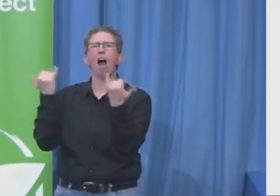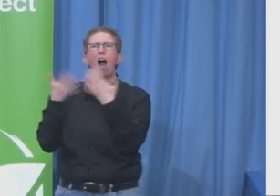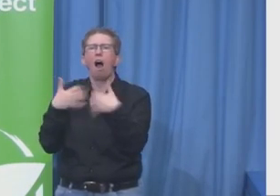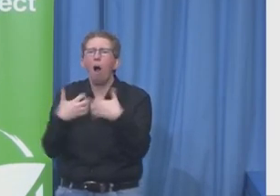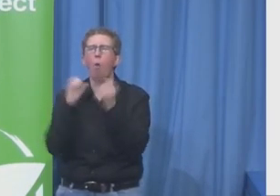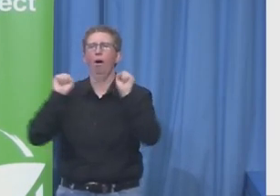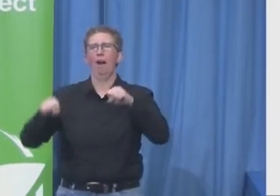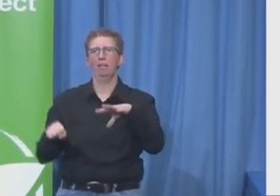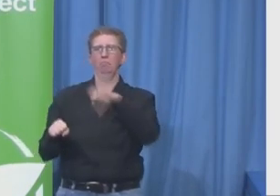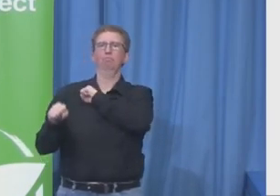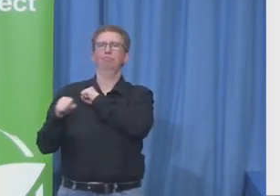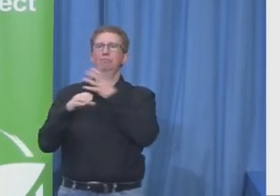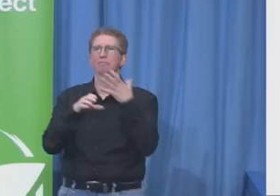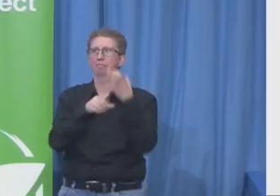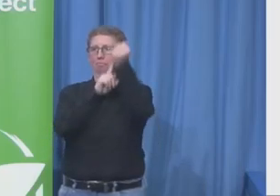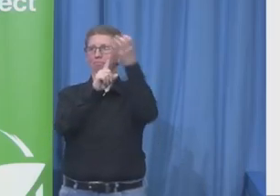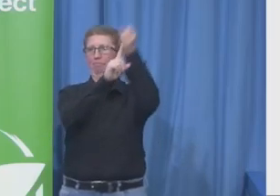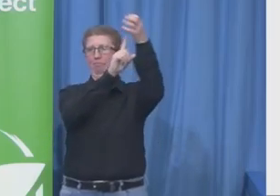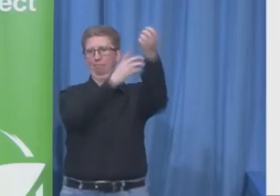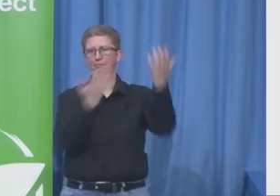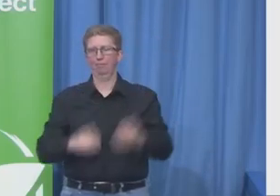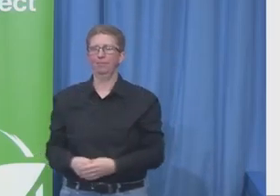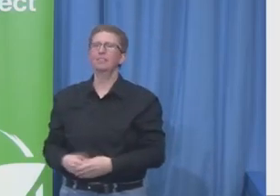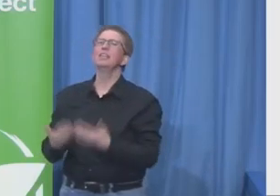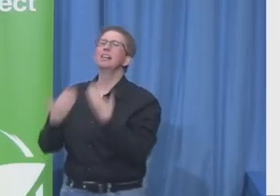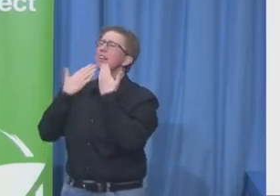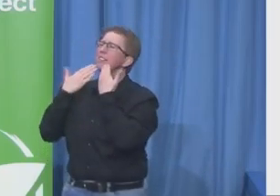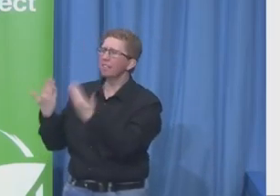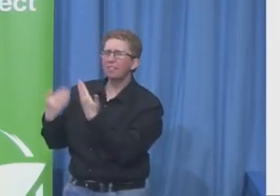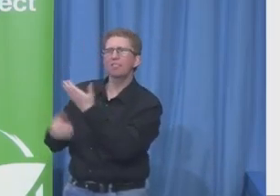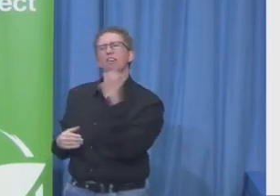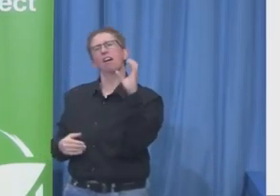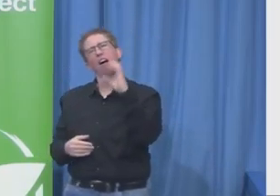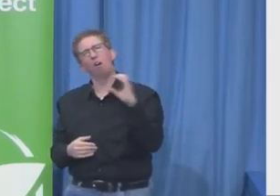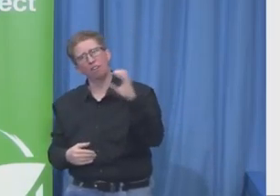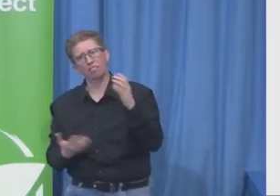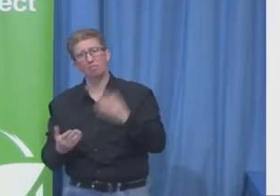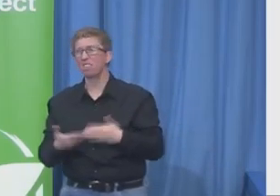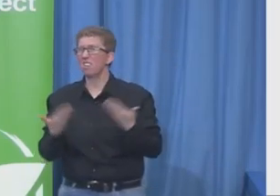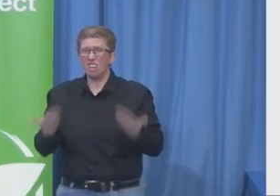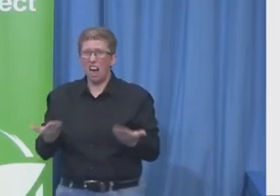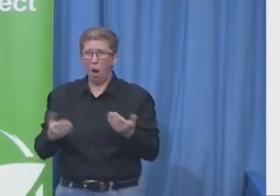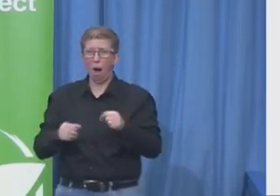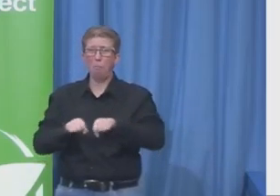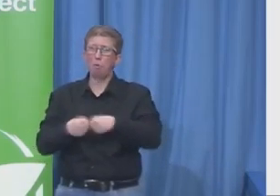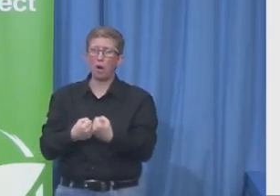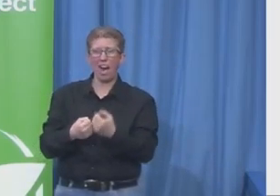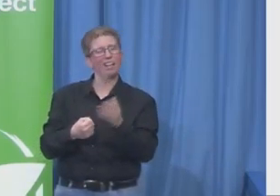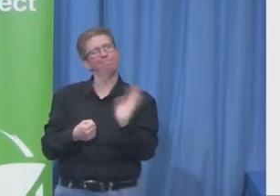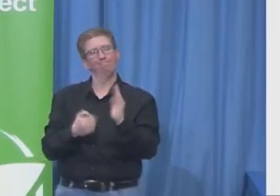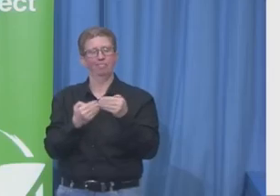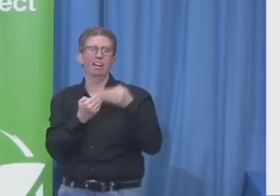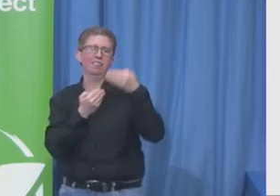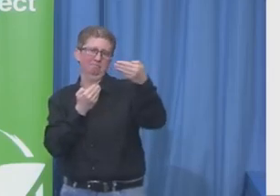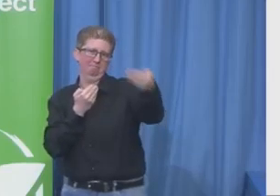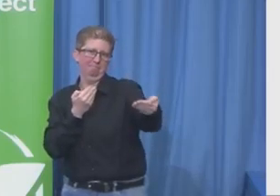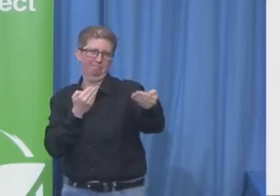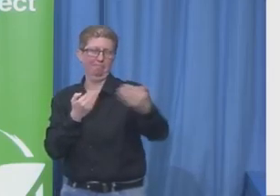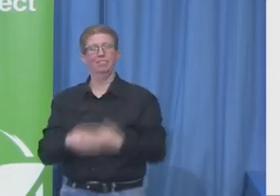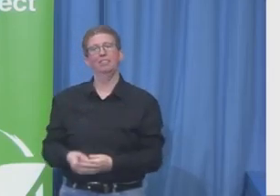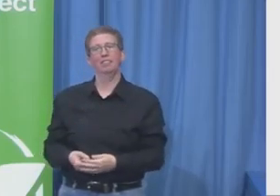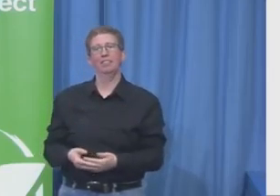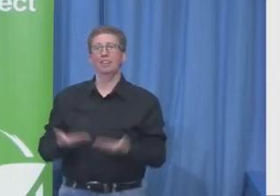Thank you, Caroline. So we don't give you a break yet. The break will be only later. Welcome to the second couch session